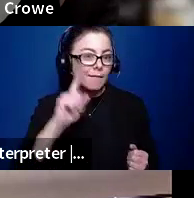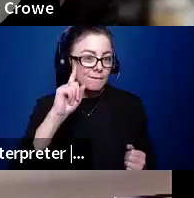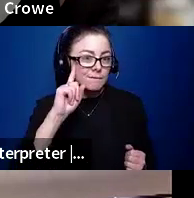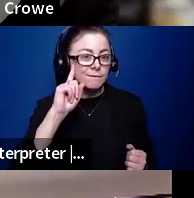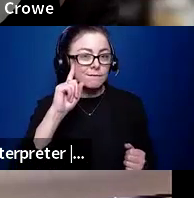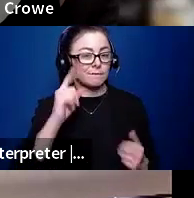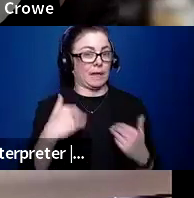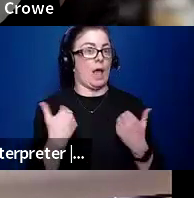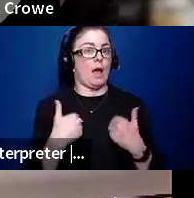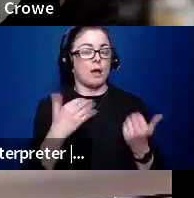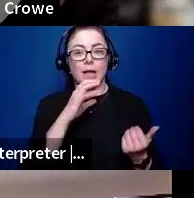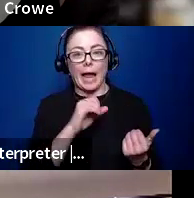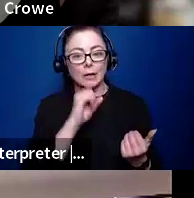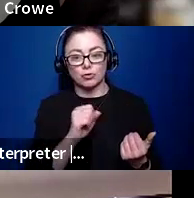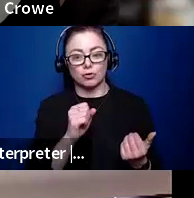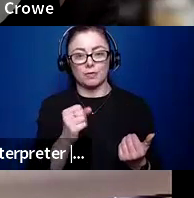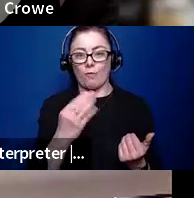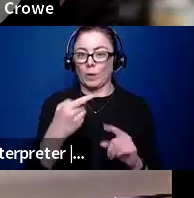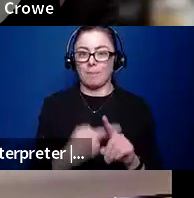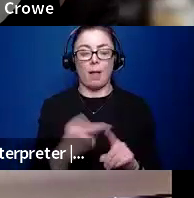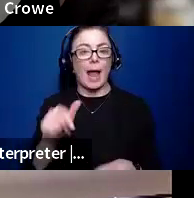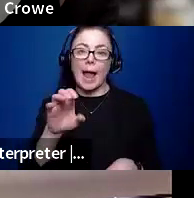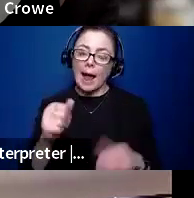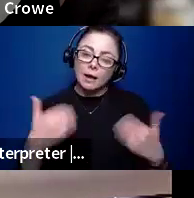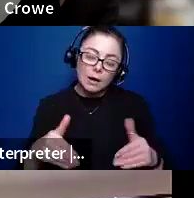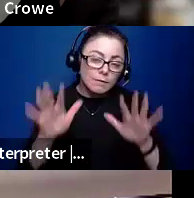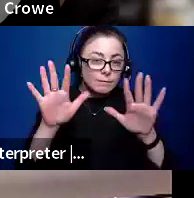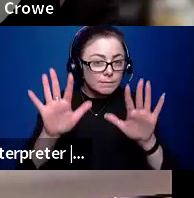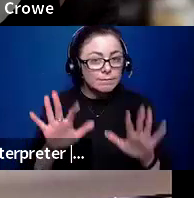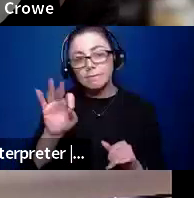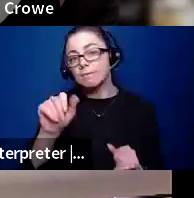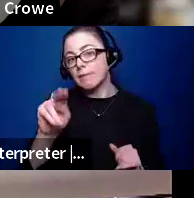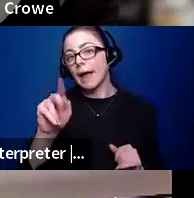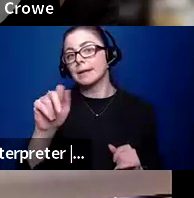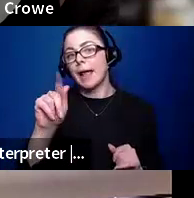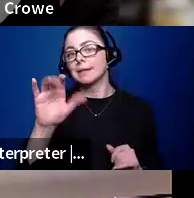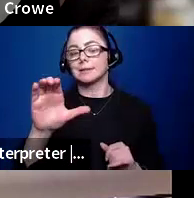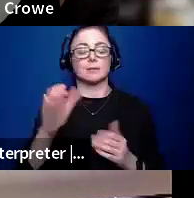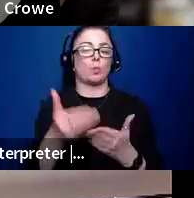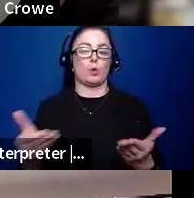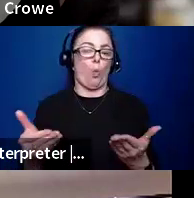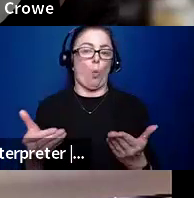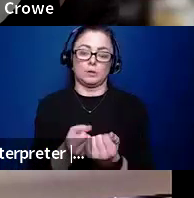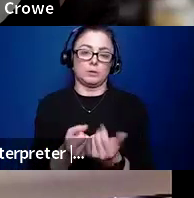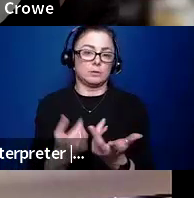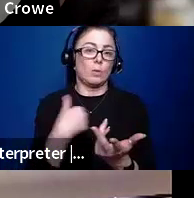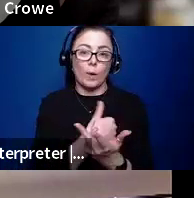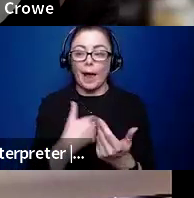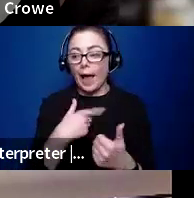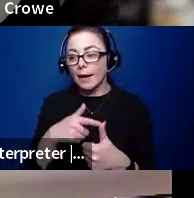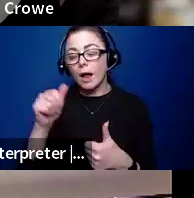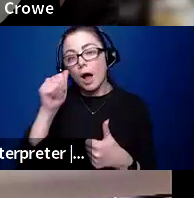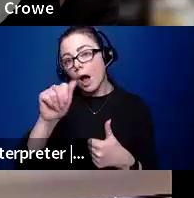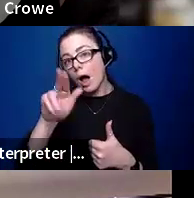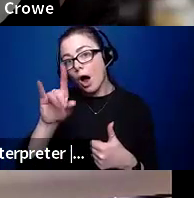at such a young age. And the AEA was a fantastic resource. I mean, we had an audio booth on site